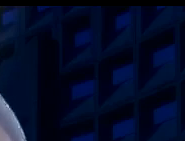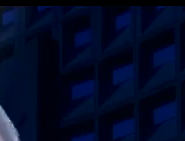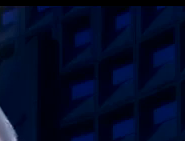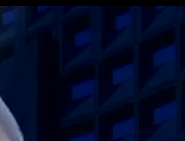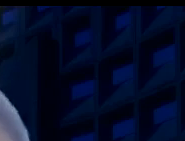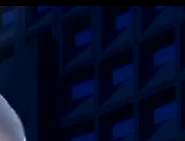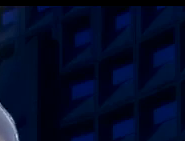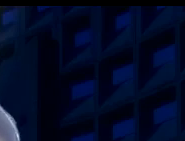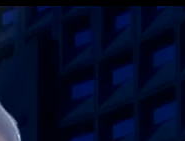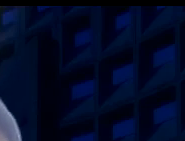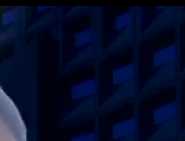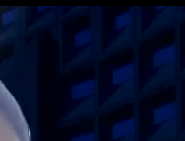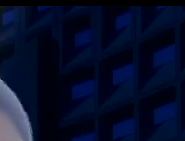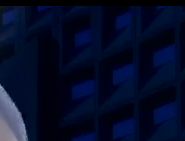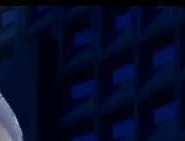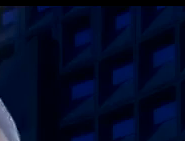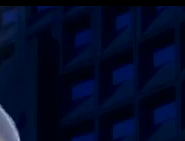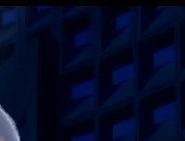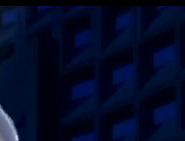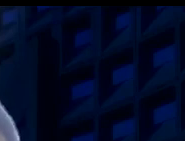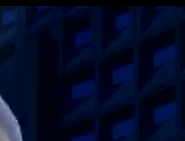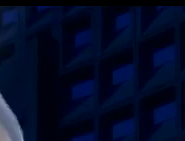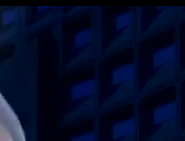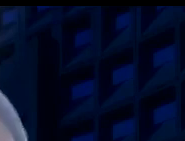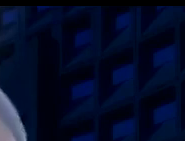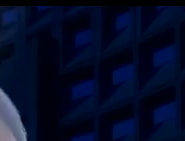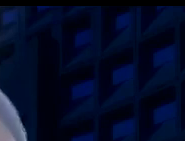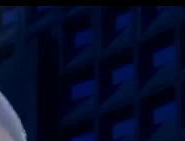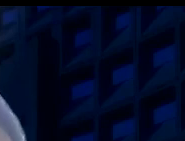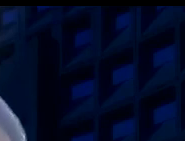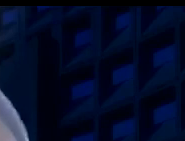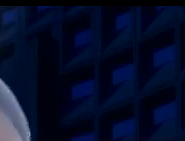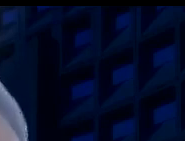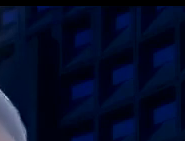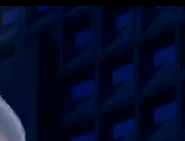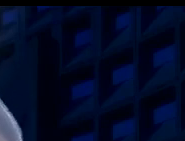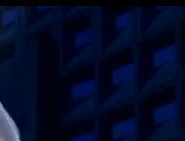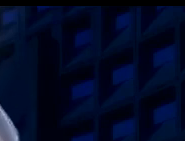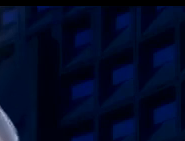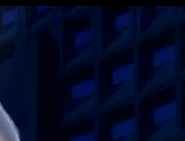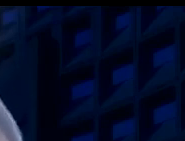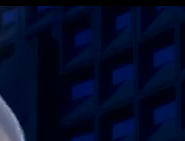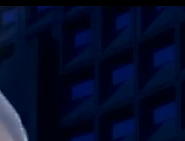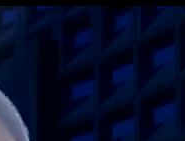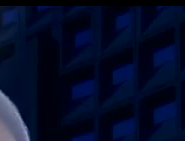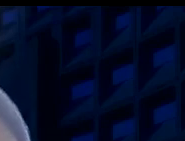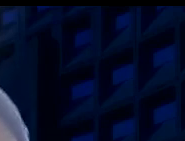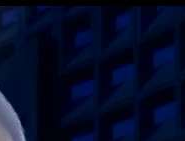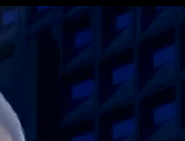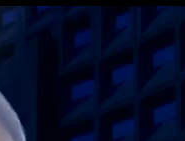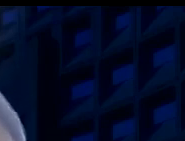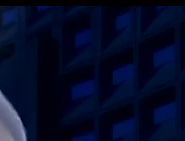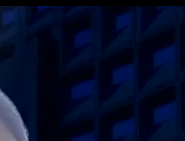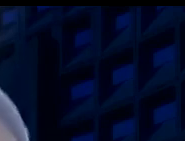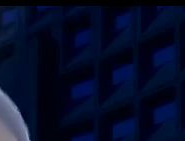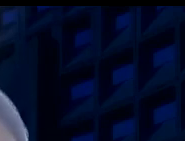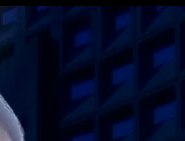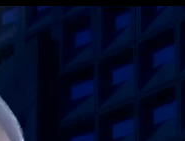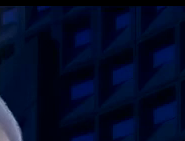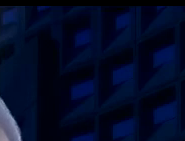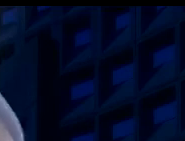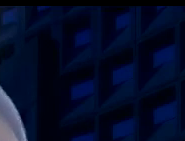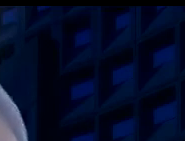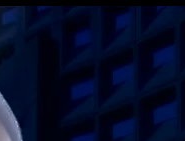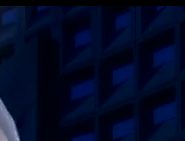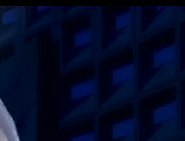drunkenness, shoplifting, prostitution, a variety of reasons for why a person has